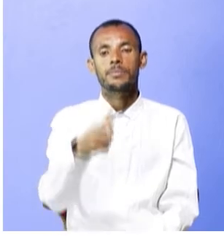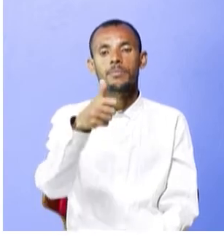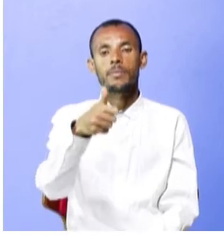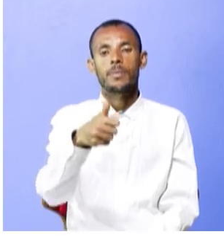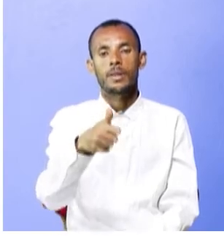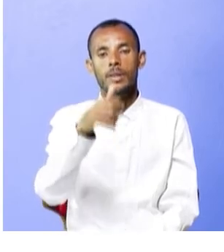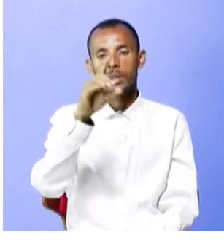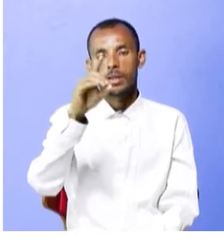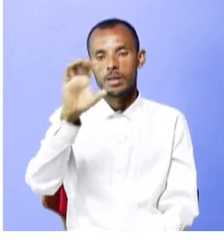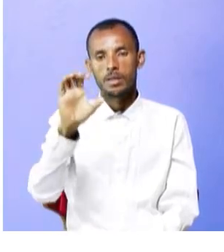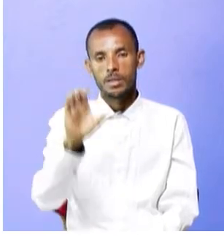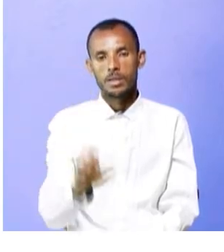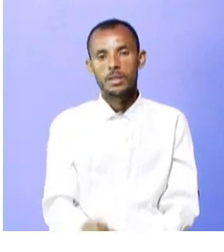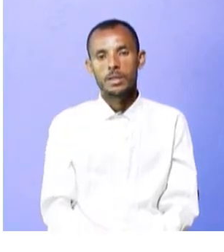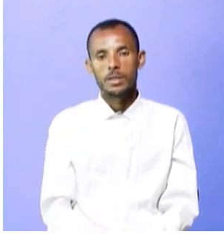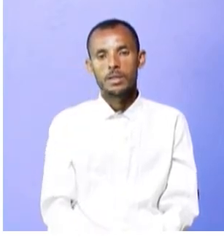ADC,